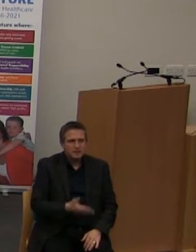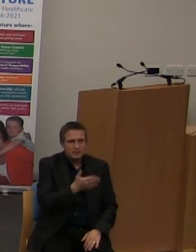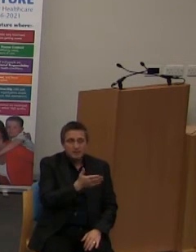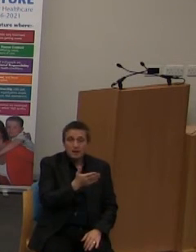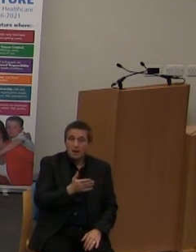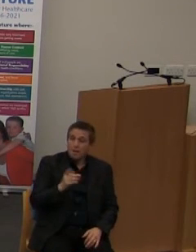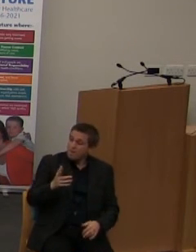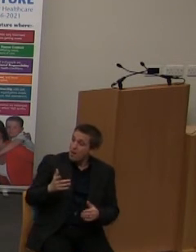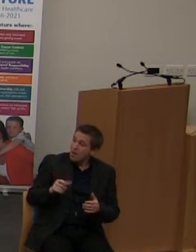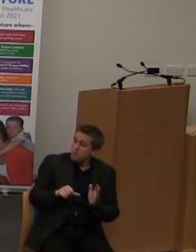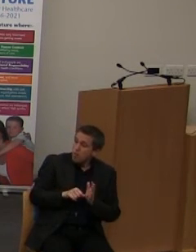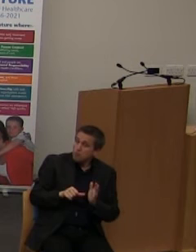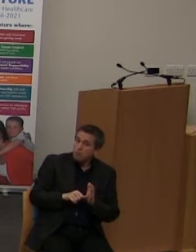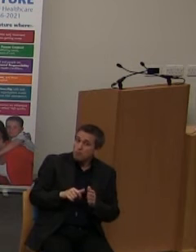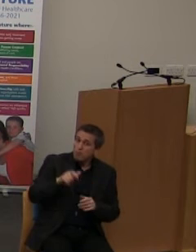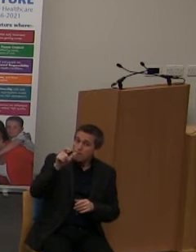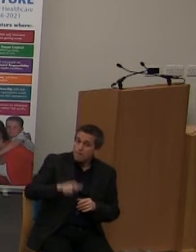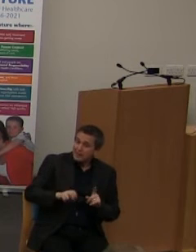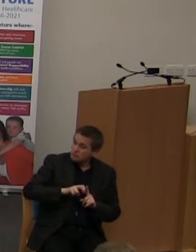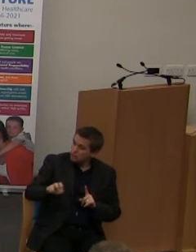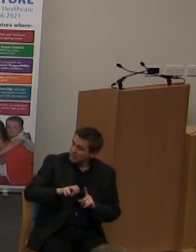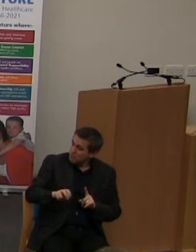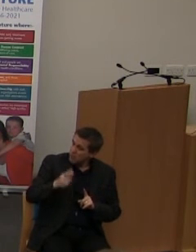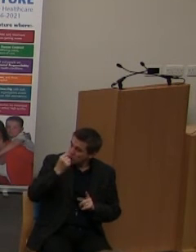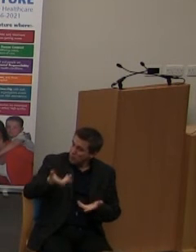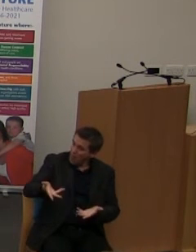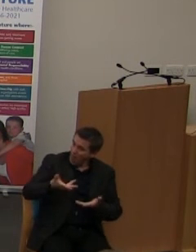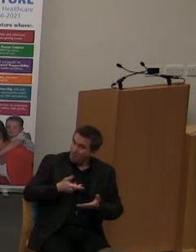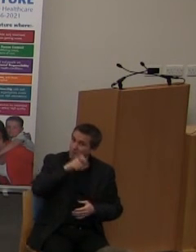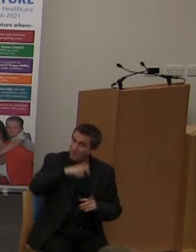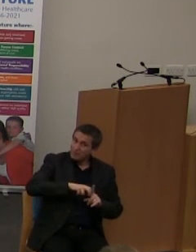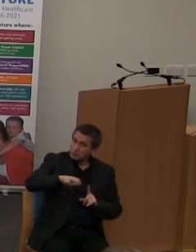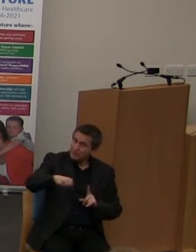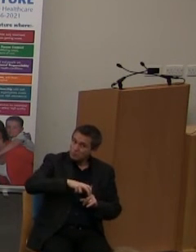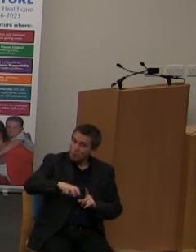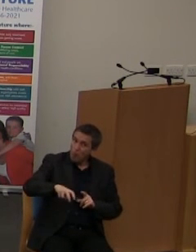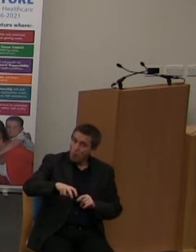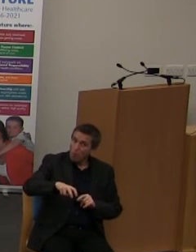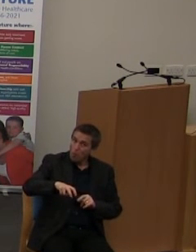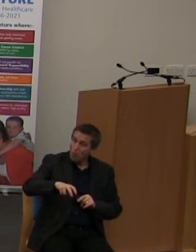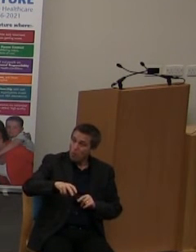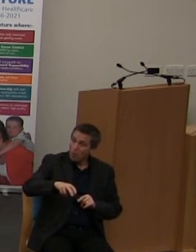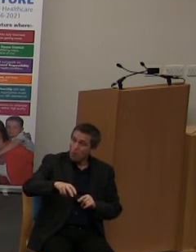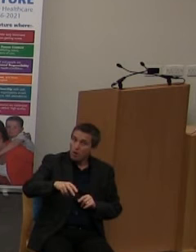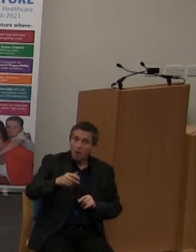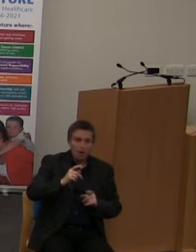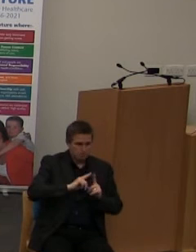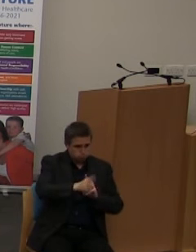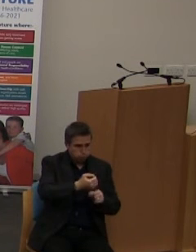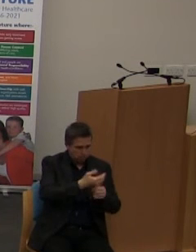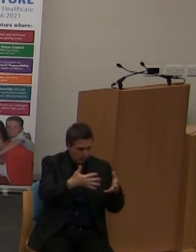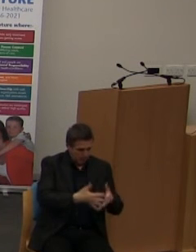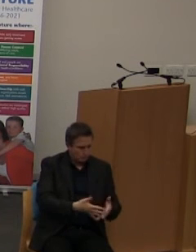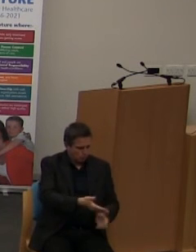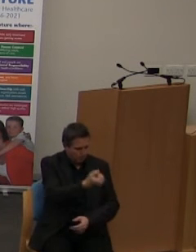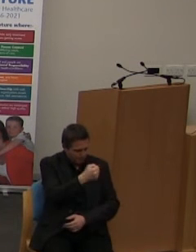If patient transport even could be provided, I believe it is provided for people going to the Glasgow Hospital